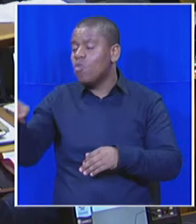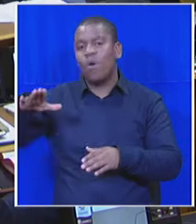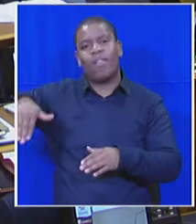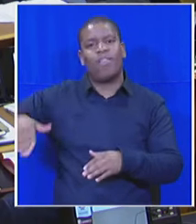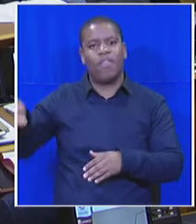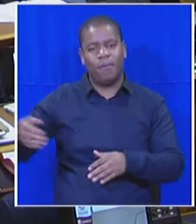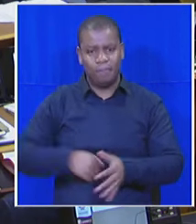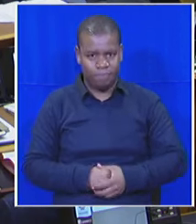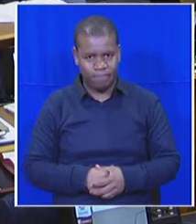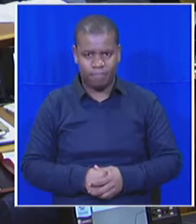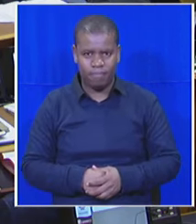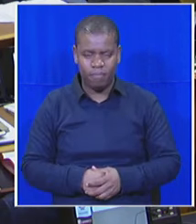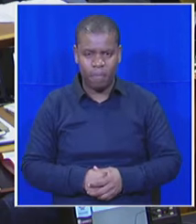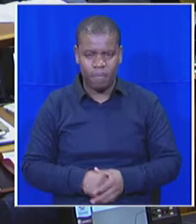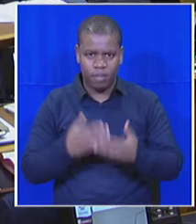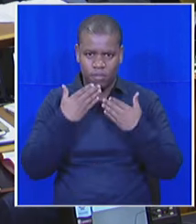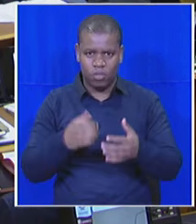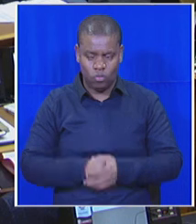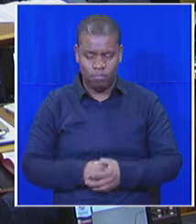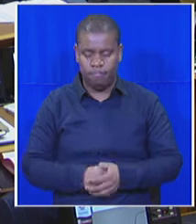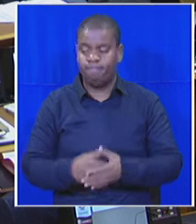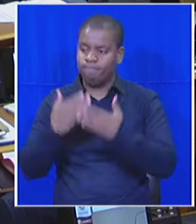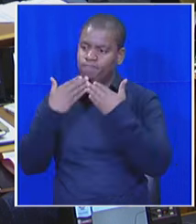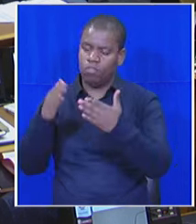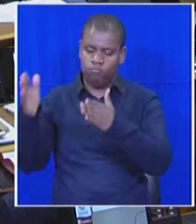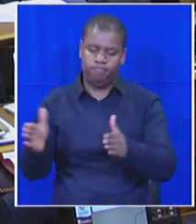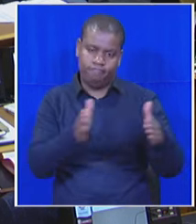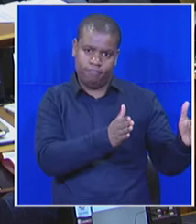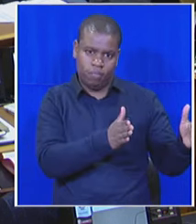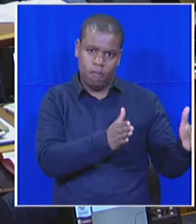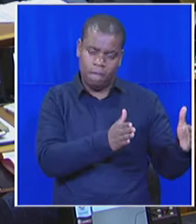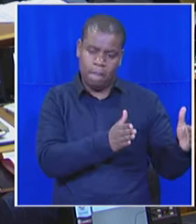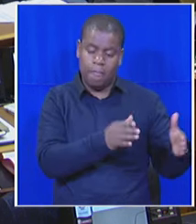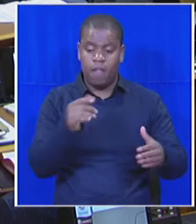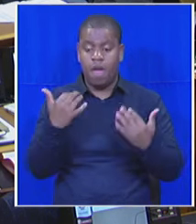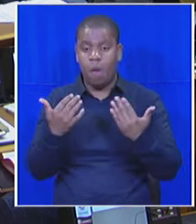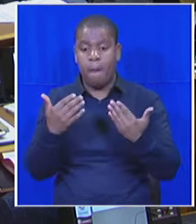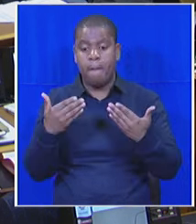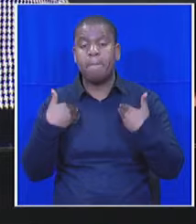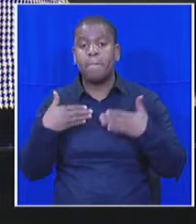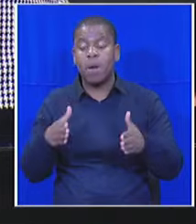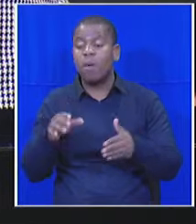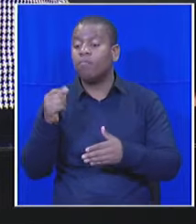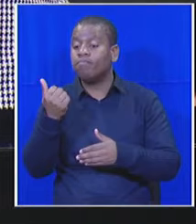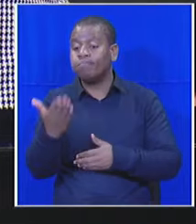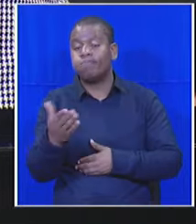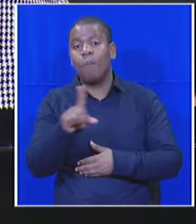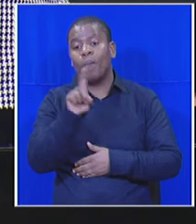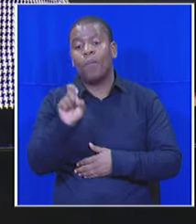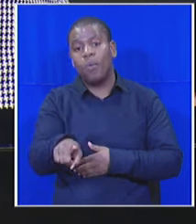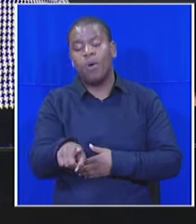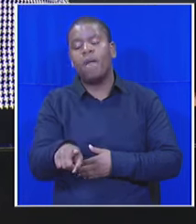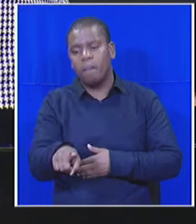you. I put the vote again. Are there any objections? No objections. The vote